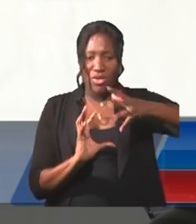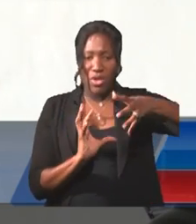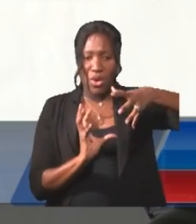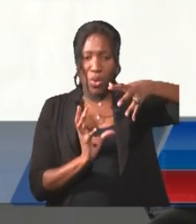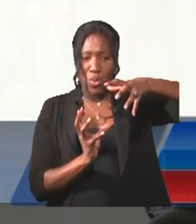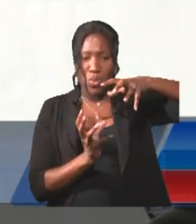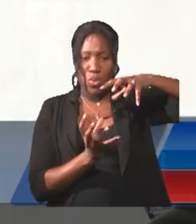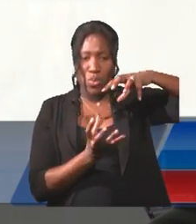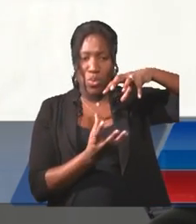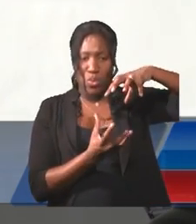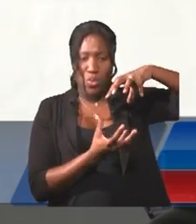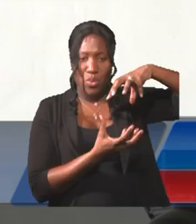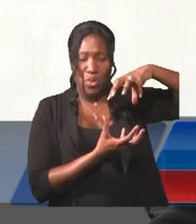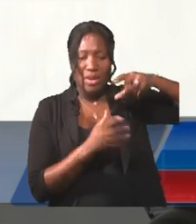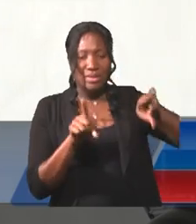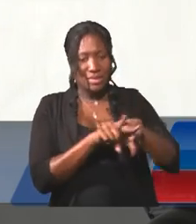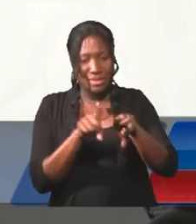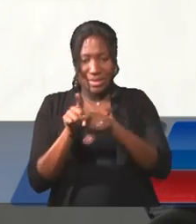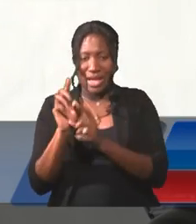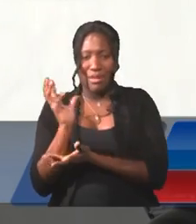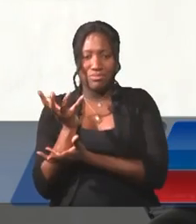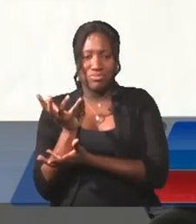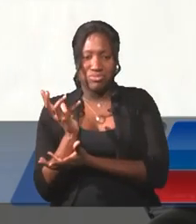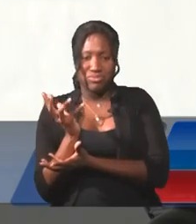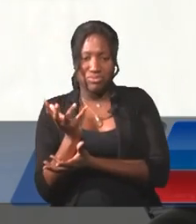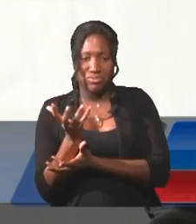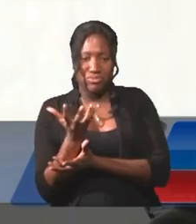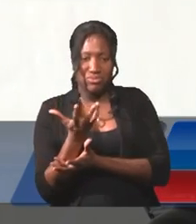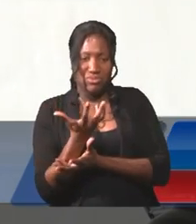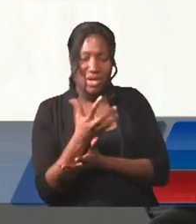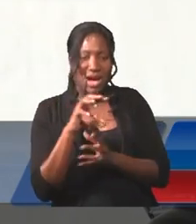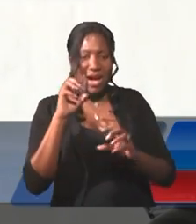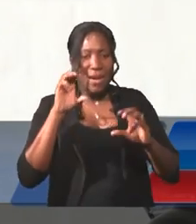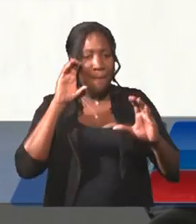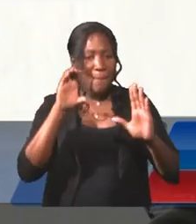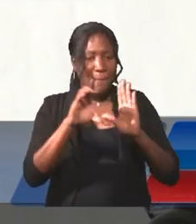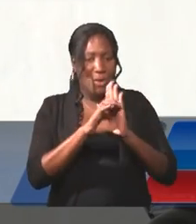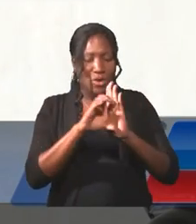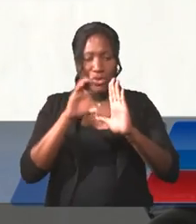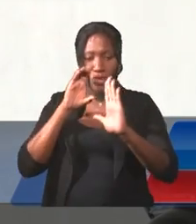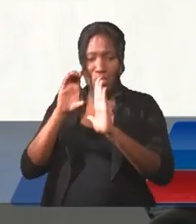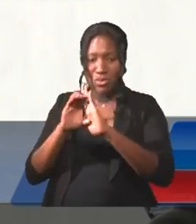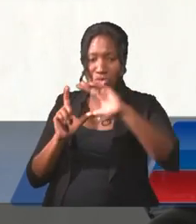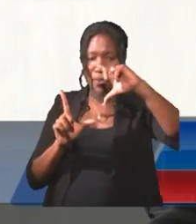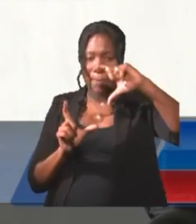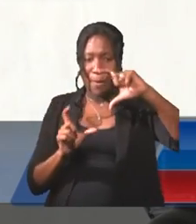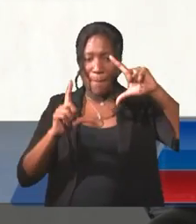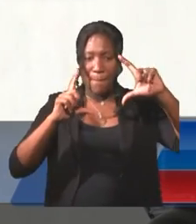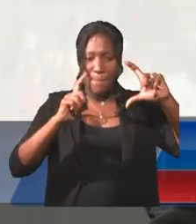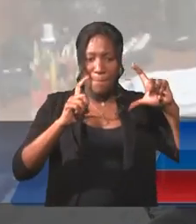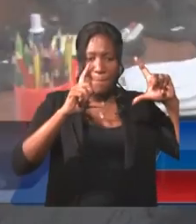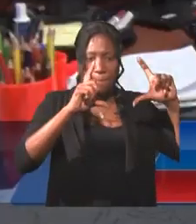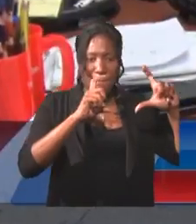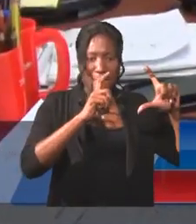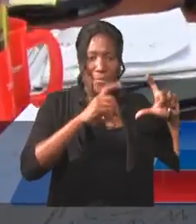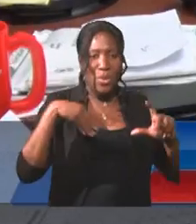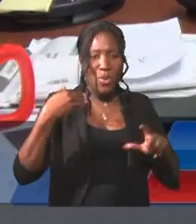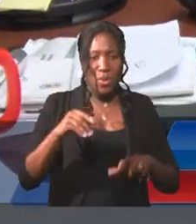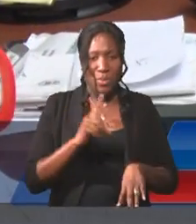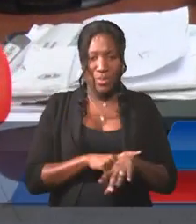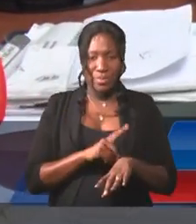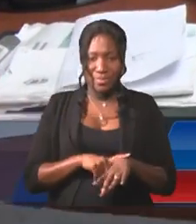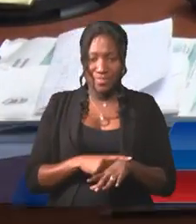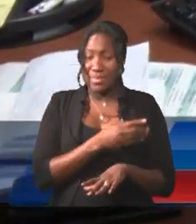Earth is moving, and the satellite is also moving and taking pictures of a designated area all the time. And